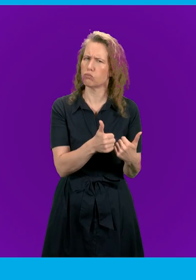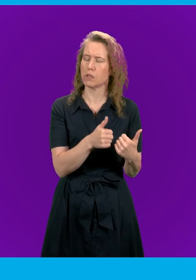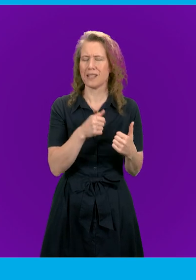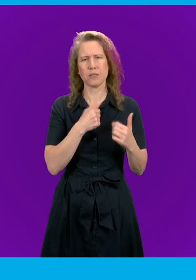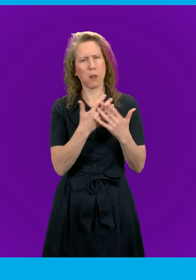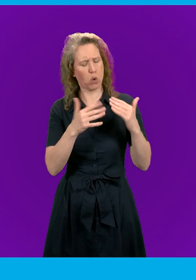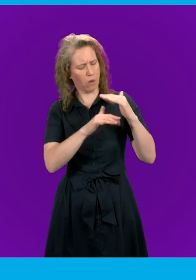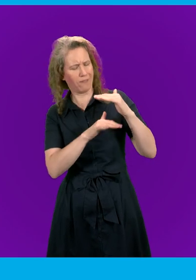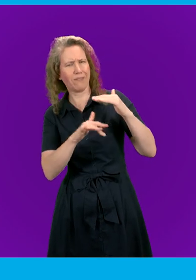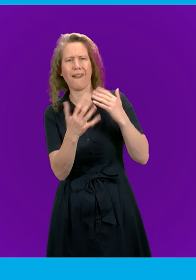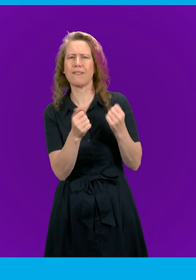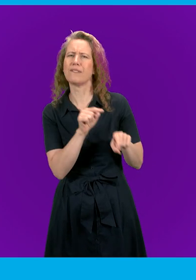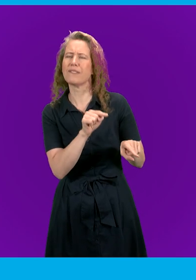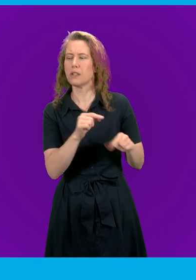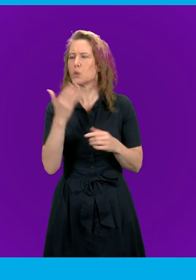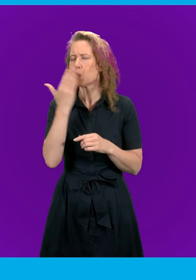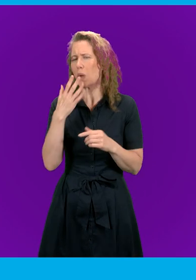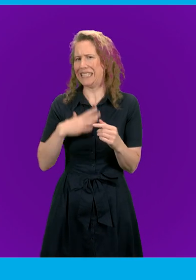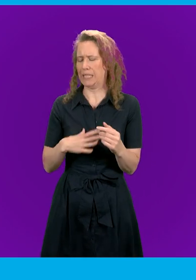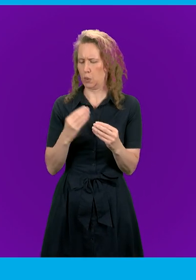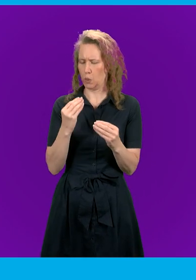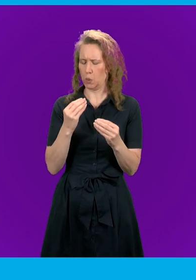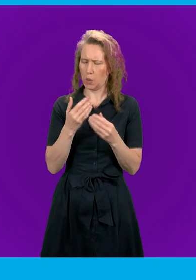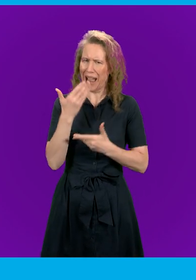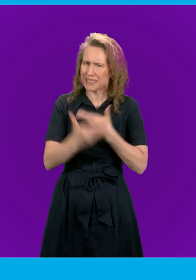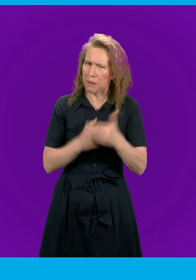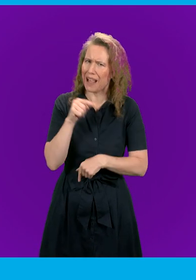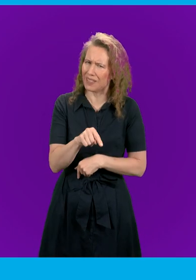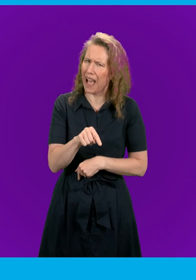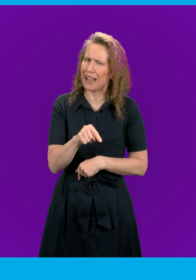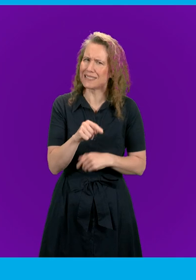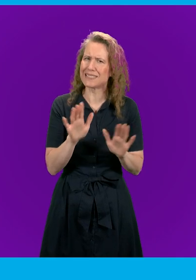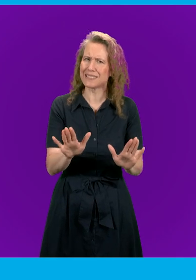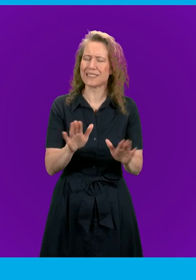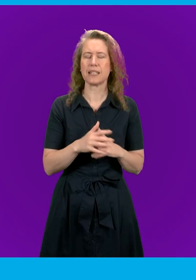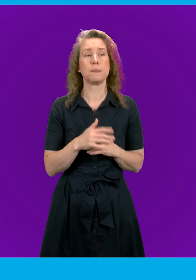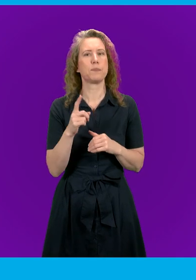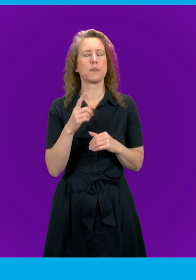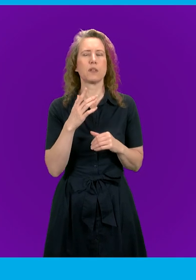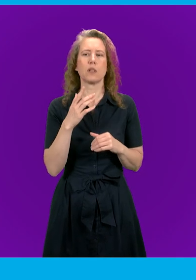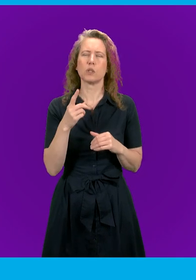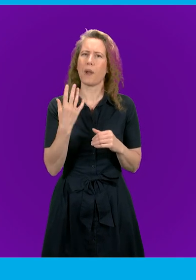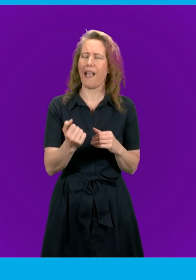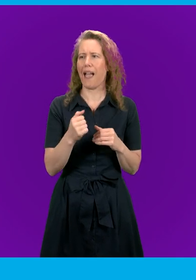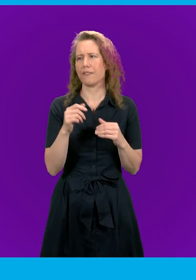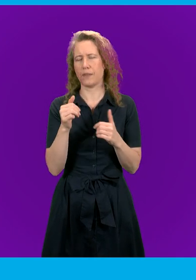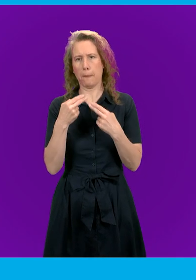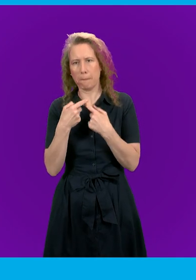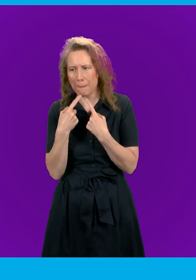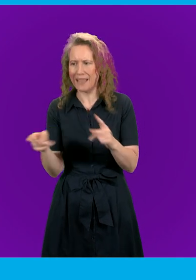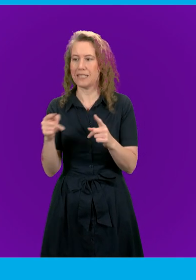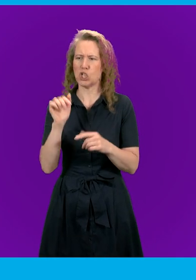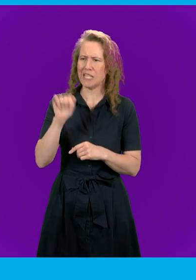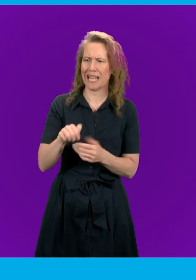of subtlety involved, and I think schools really need to be conveying that. So we have these consent messages, yes